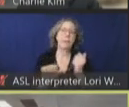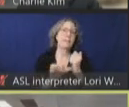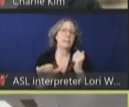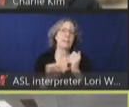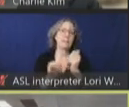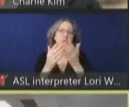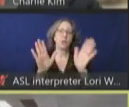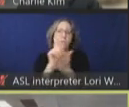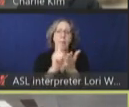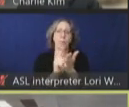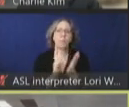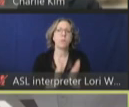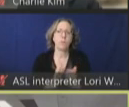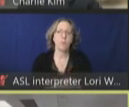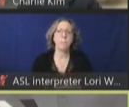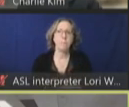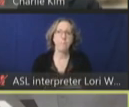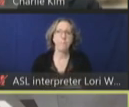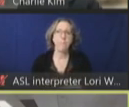is